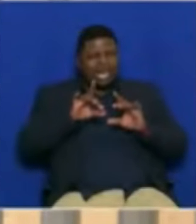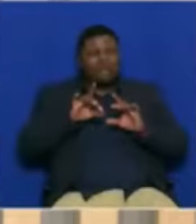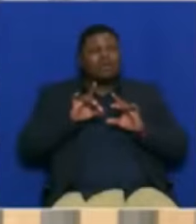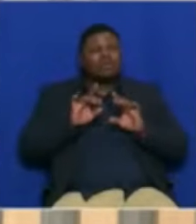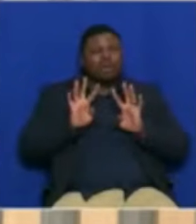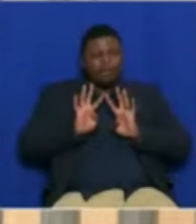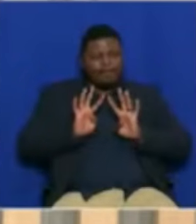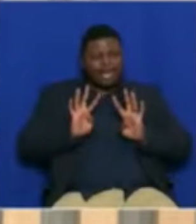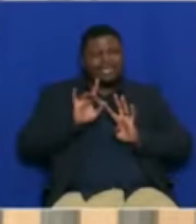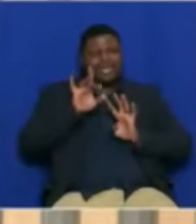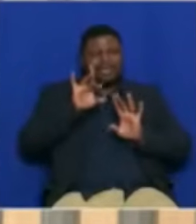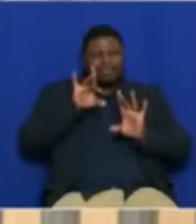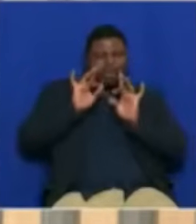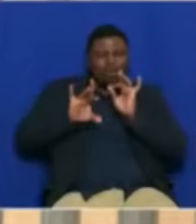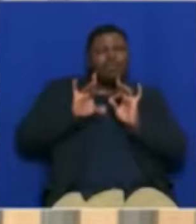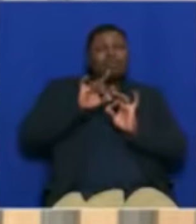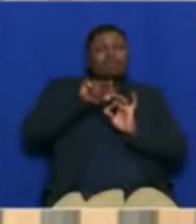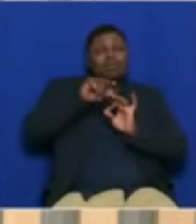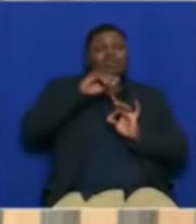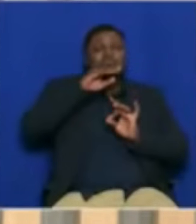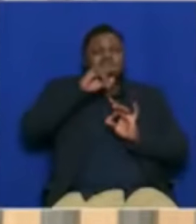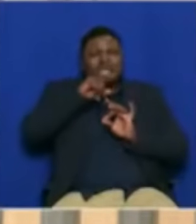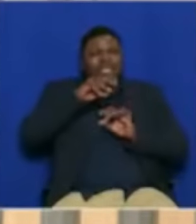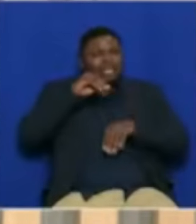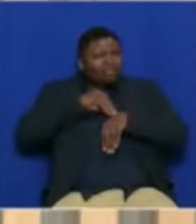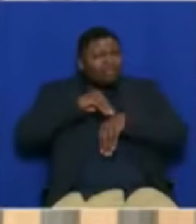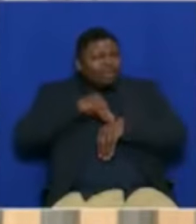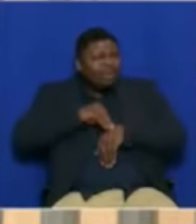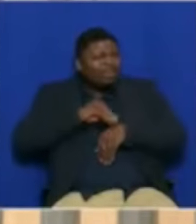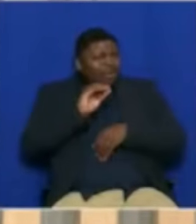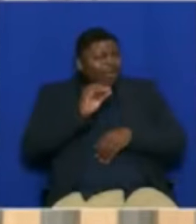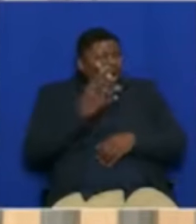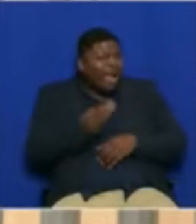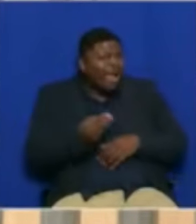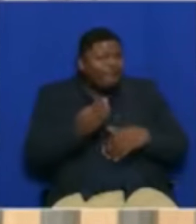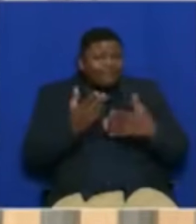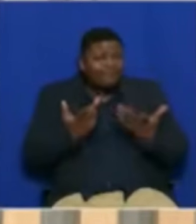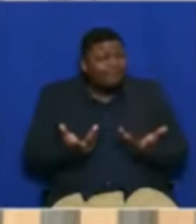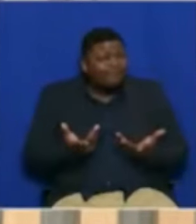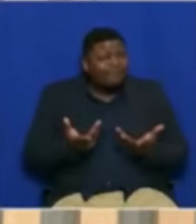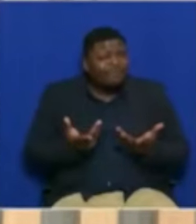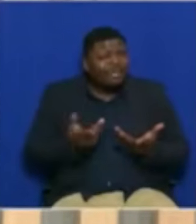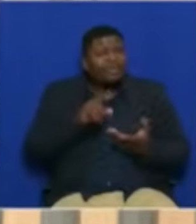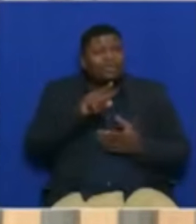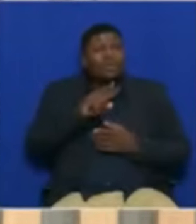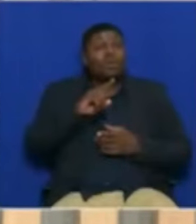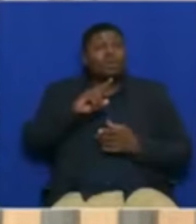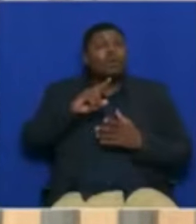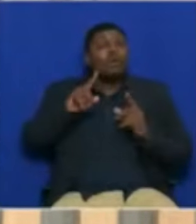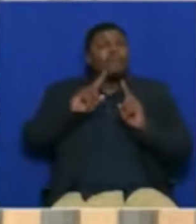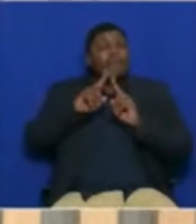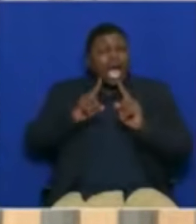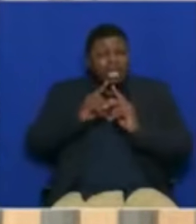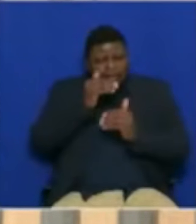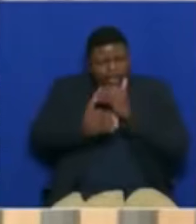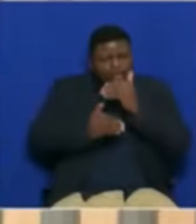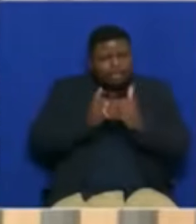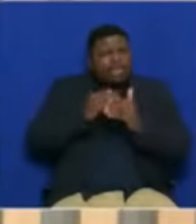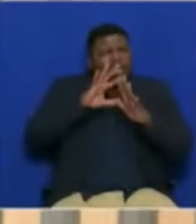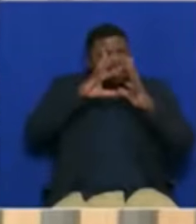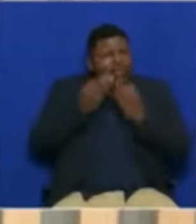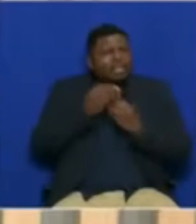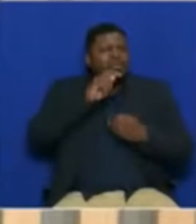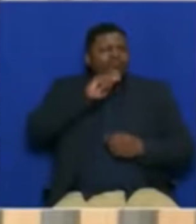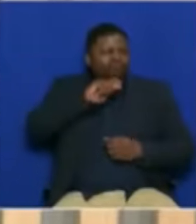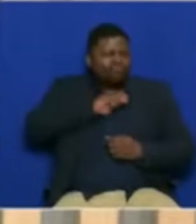an issue. Is there an issue as regards its legitimacy, that panel? Because I thought we had